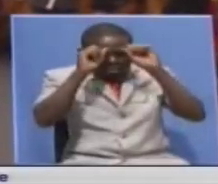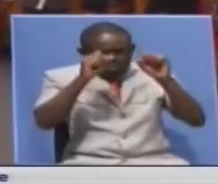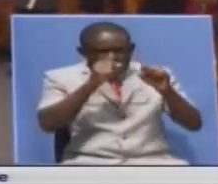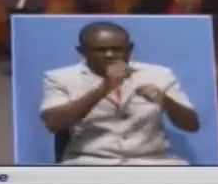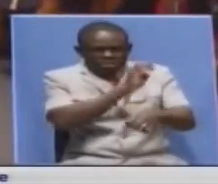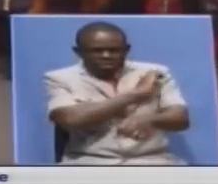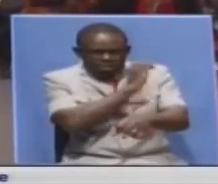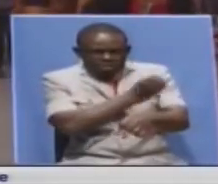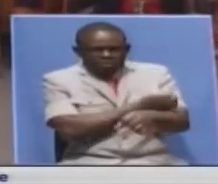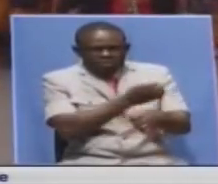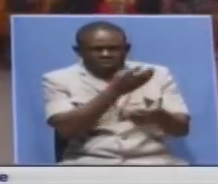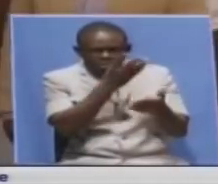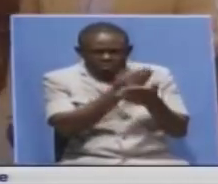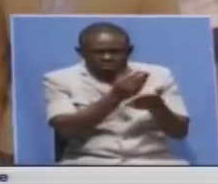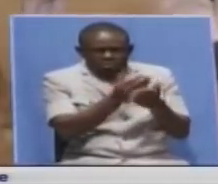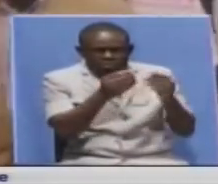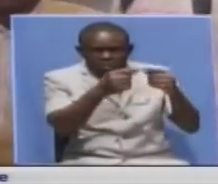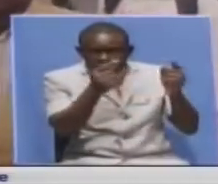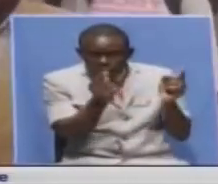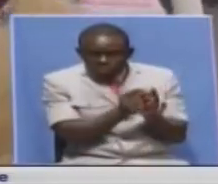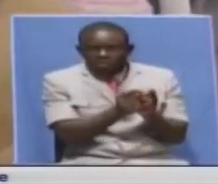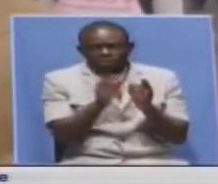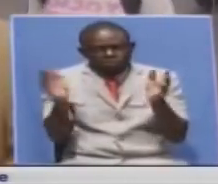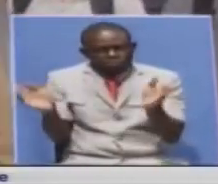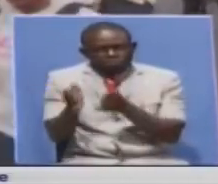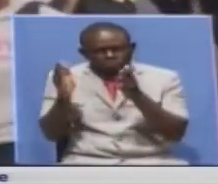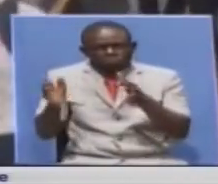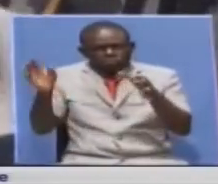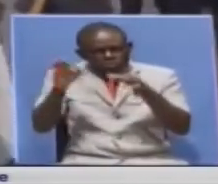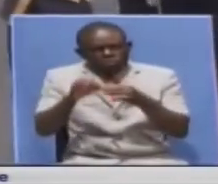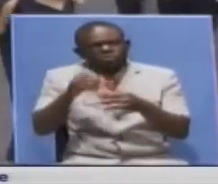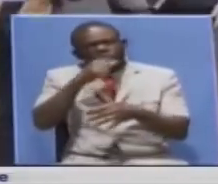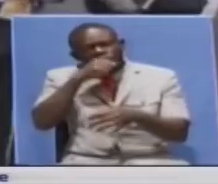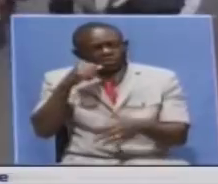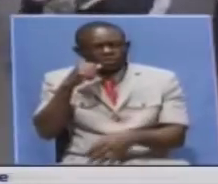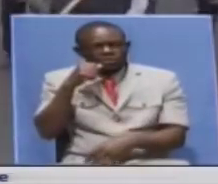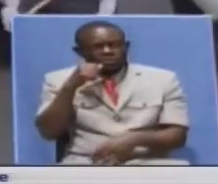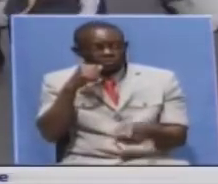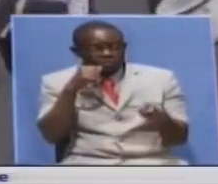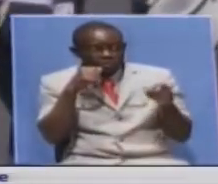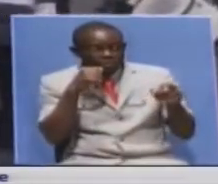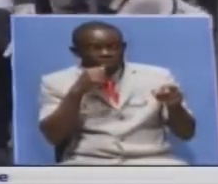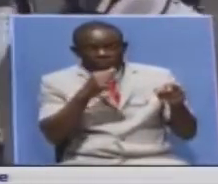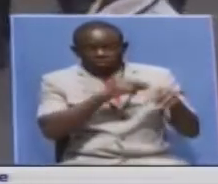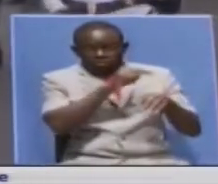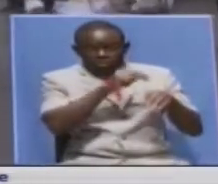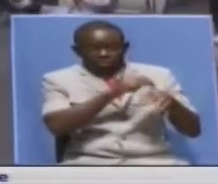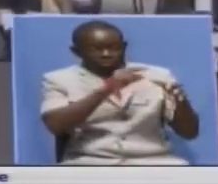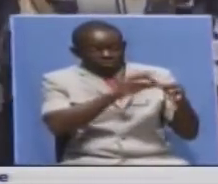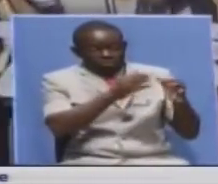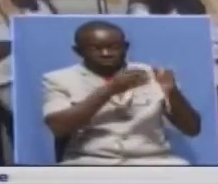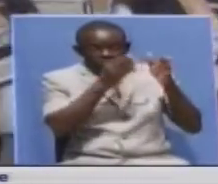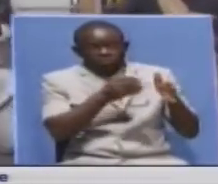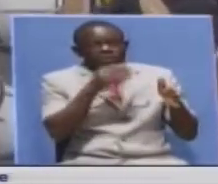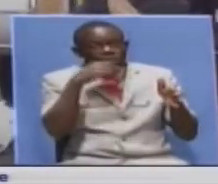National Coordinator Clement Tembo says President Edgar Lungu knows the importance of empowering women in society.